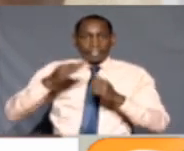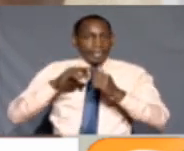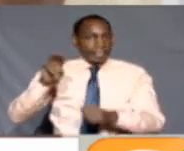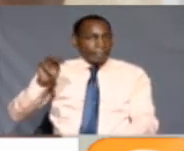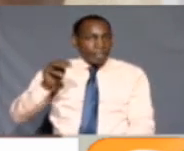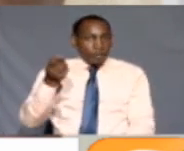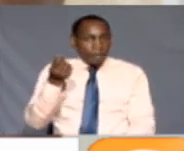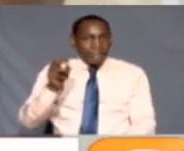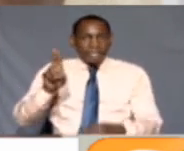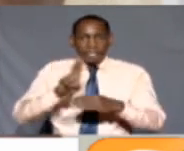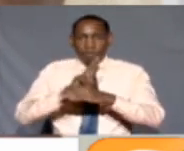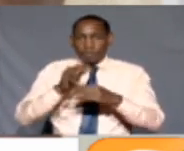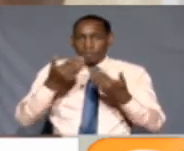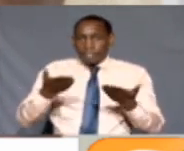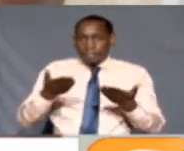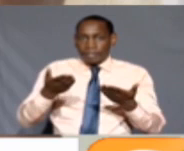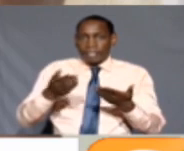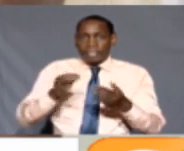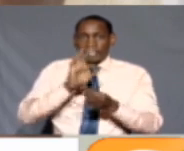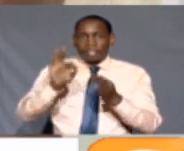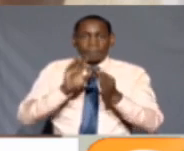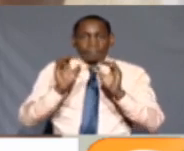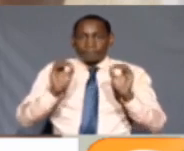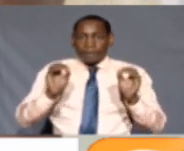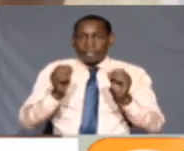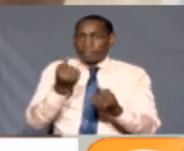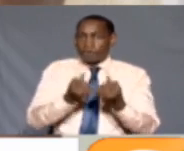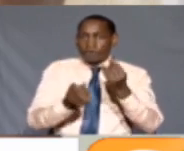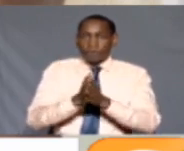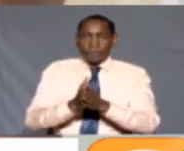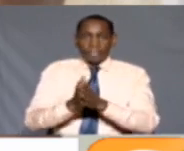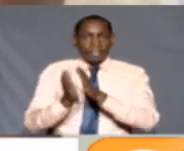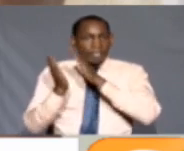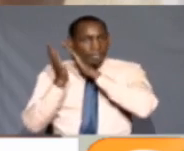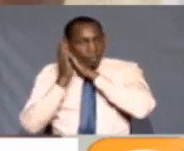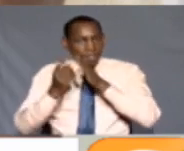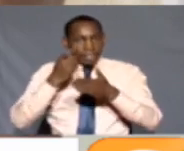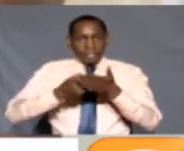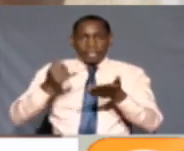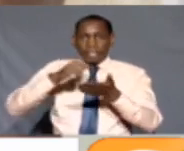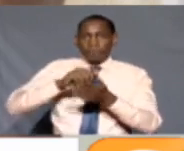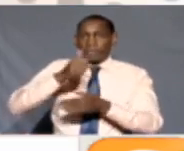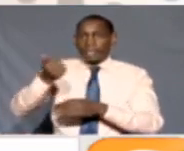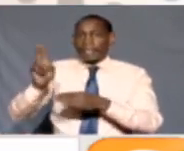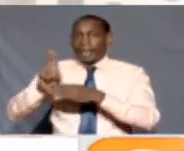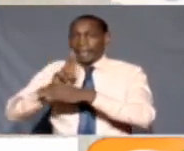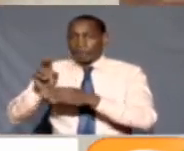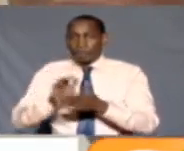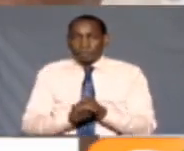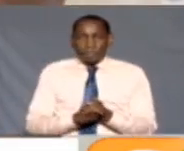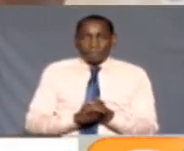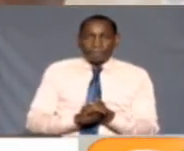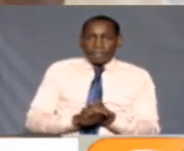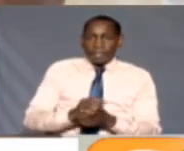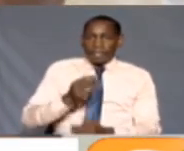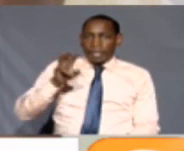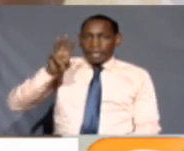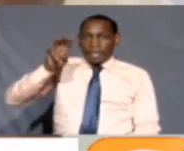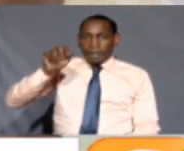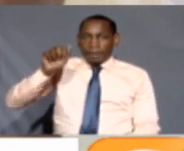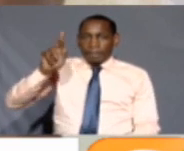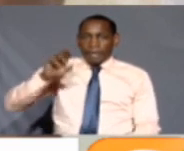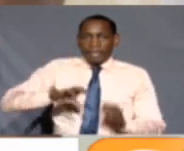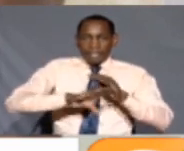million shillings spent in the unspecified catering and accommodation, among other expenses. In the Mara Heist